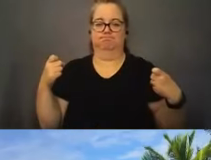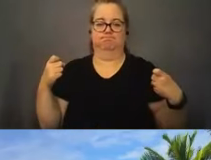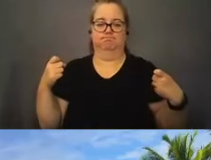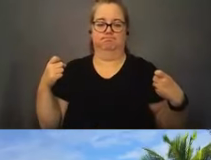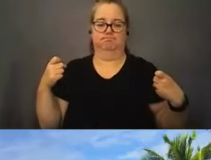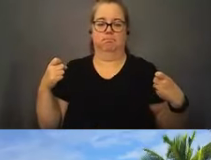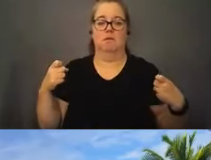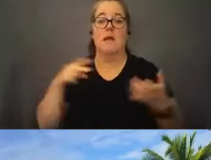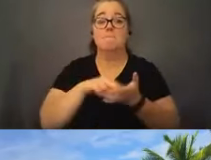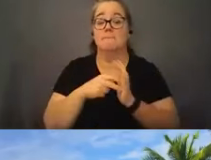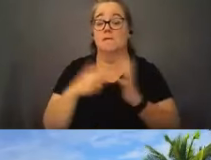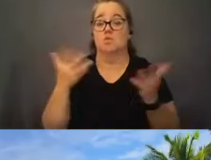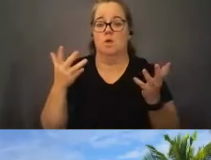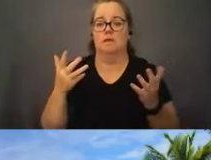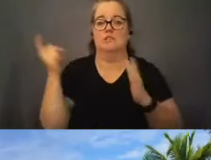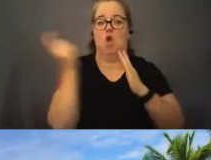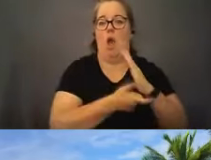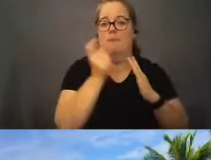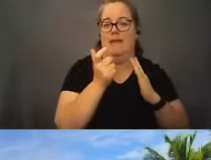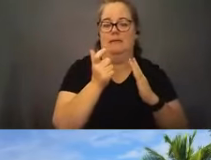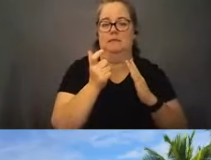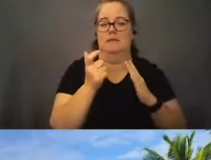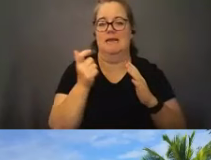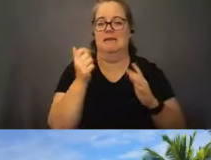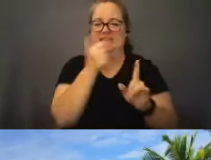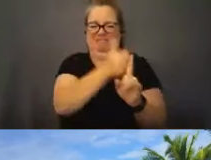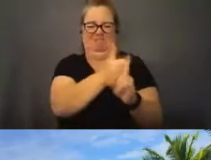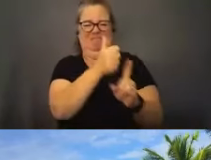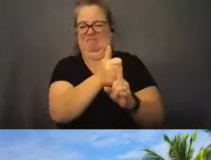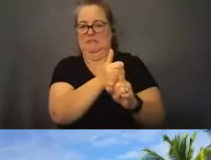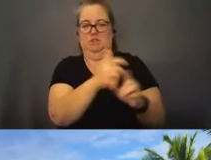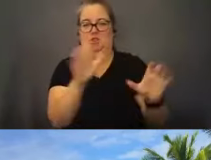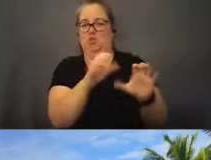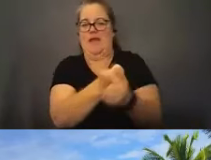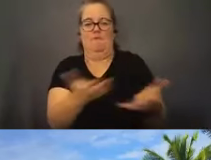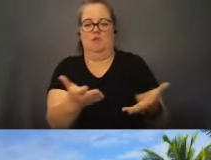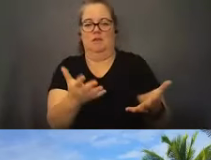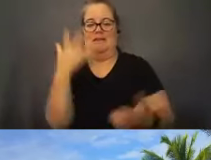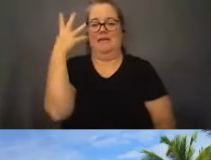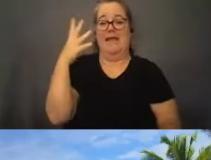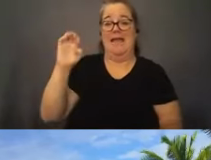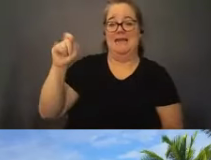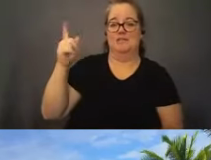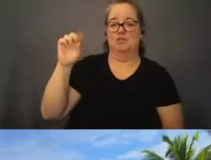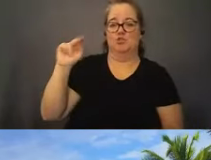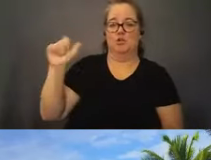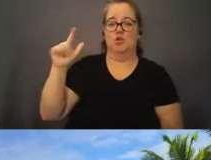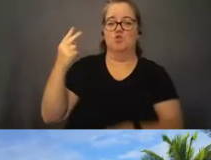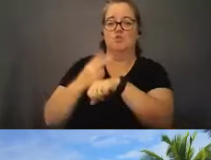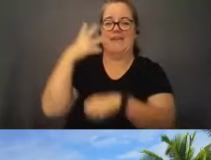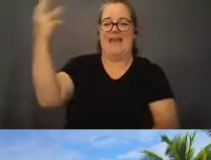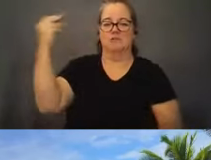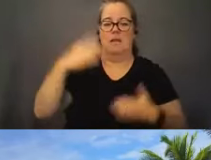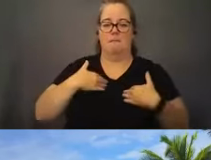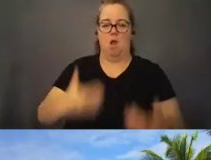that means it's automatic. It does everything on its own. Externals talking about it's on the outside of the